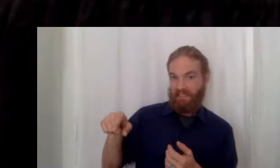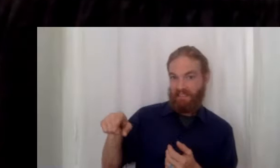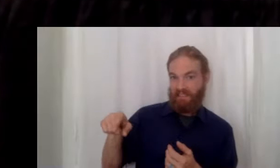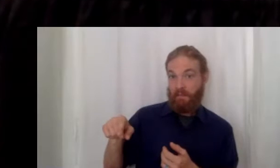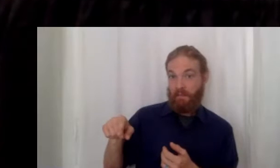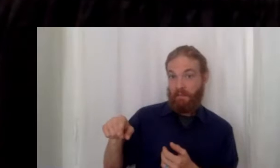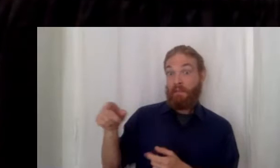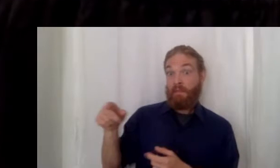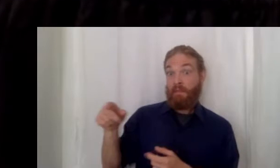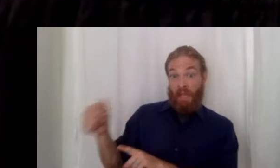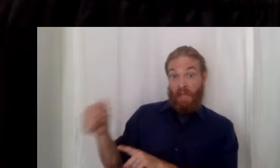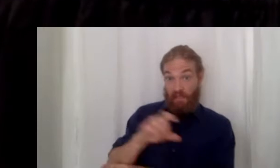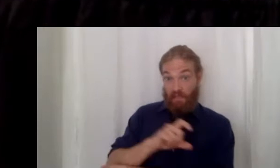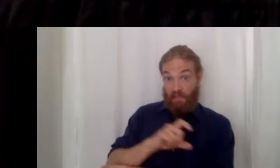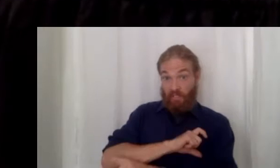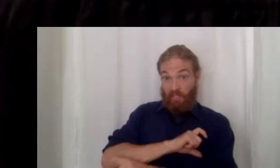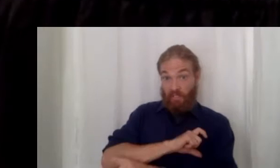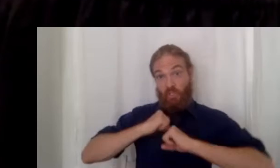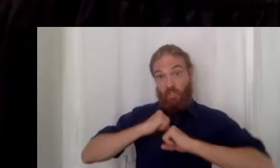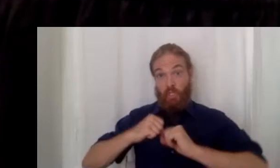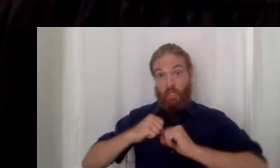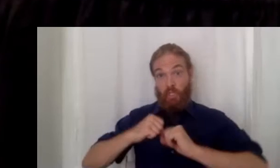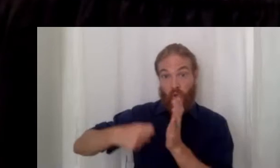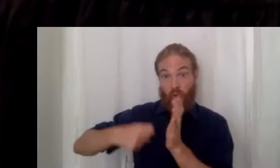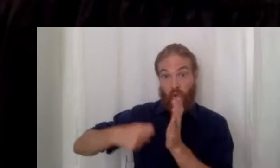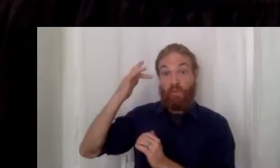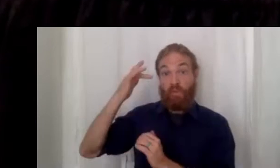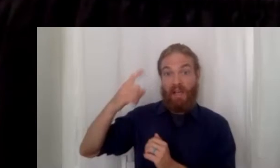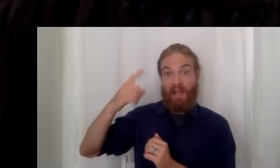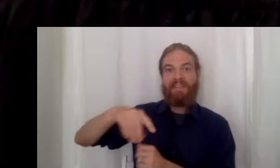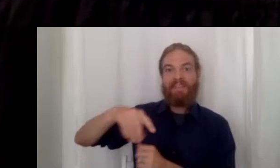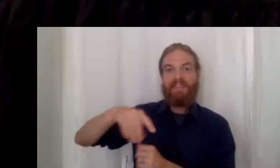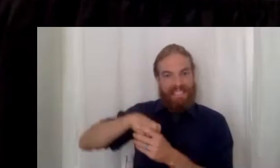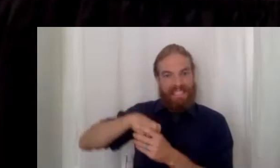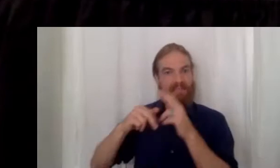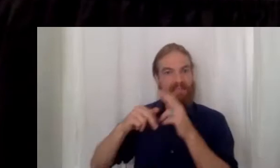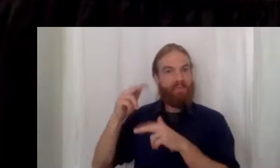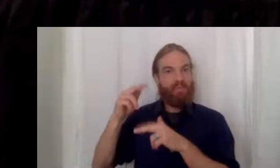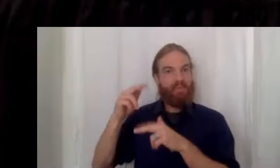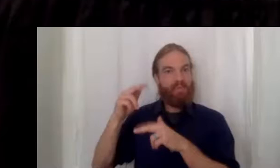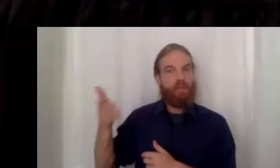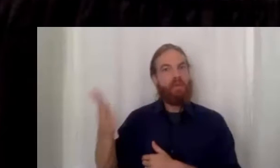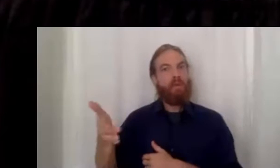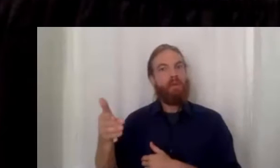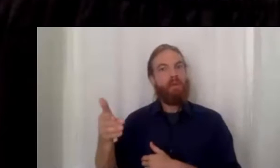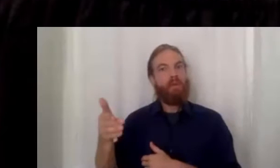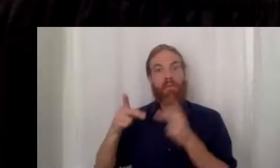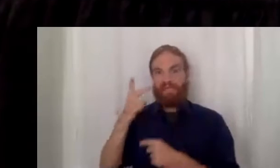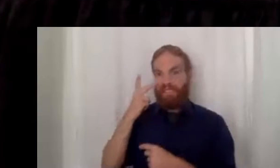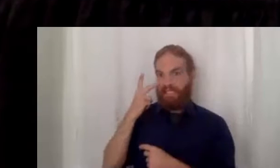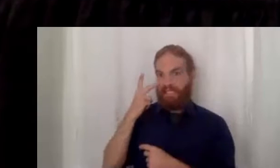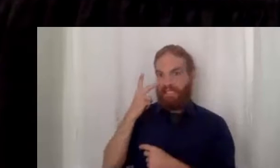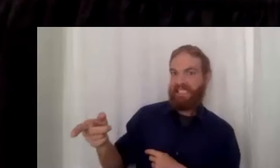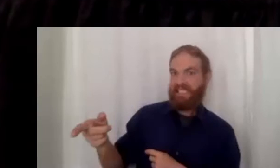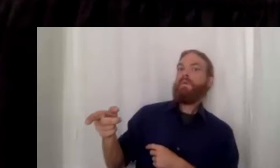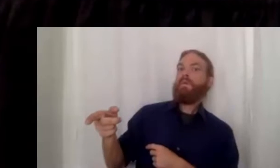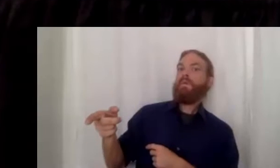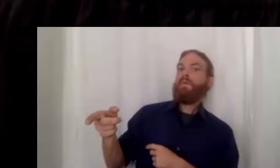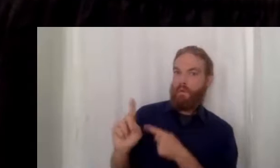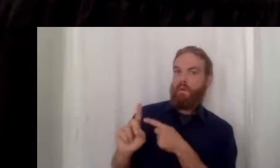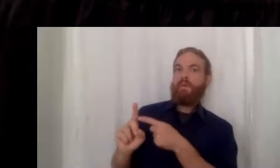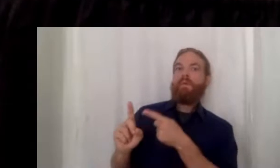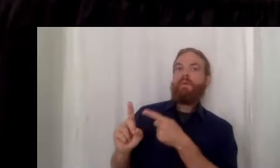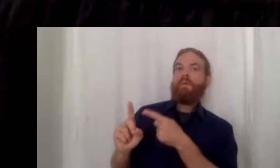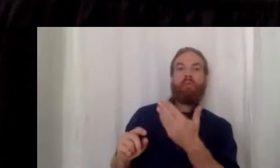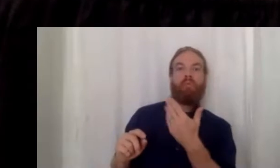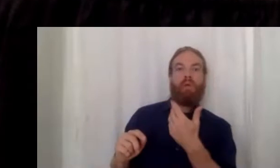presence alone, and being such good partners that they go above and beyond